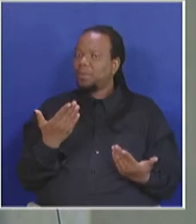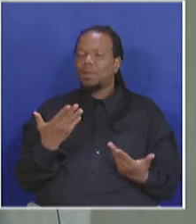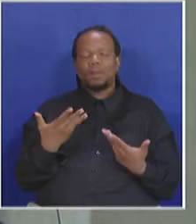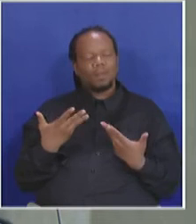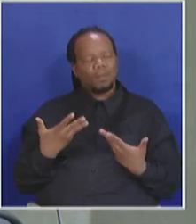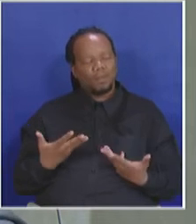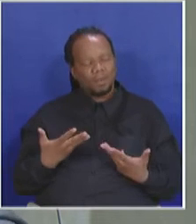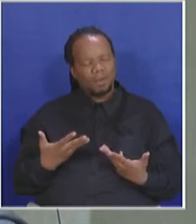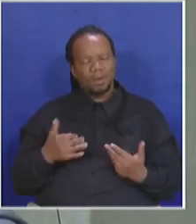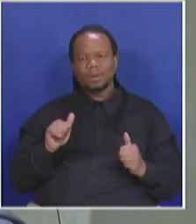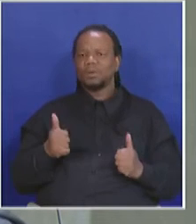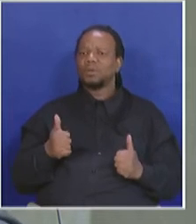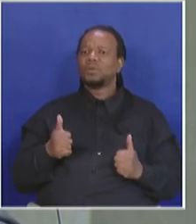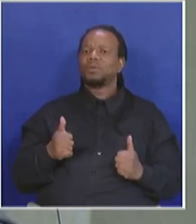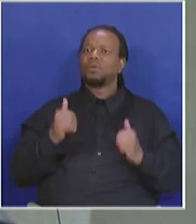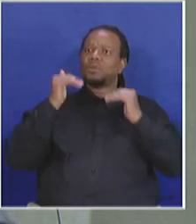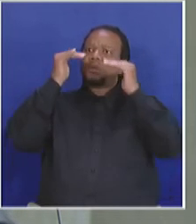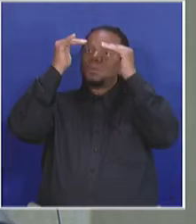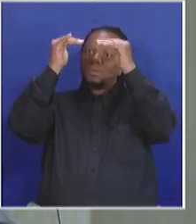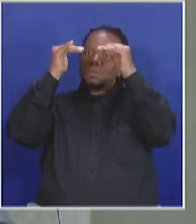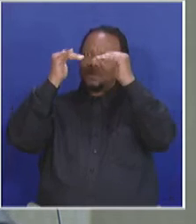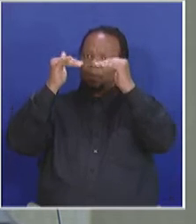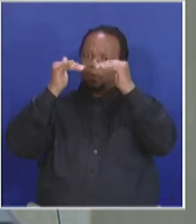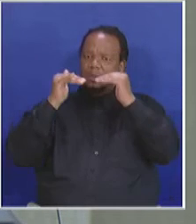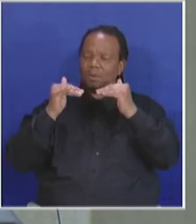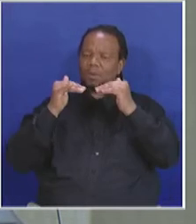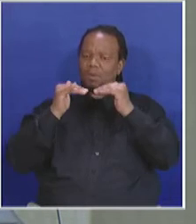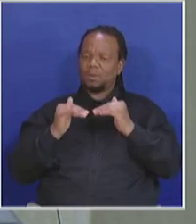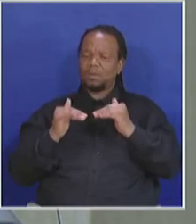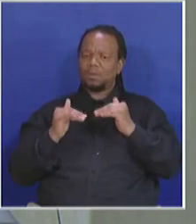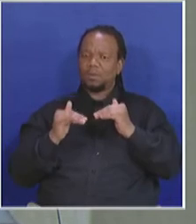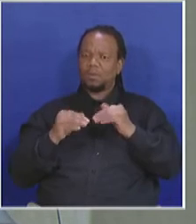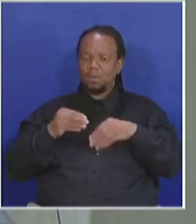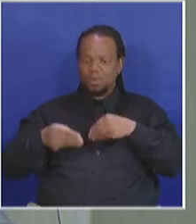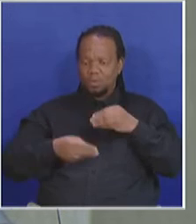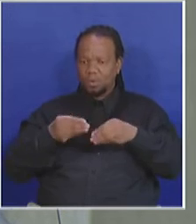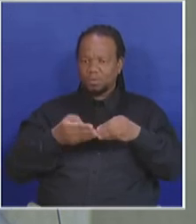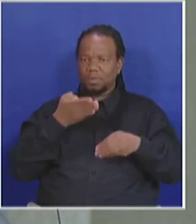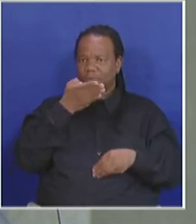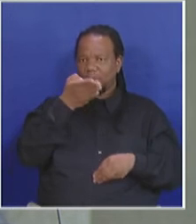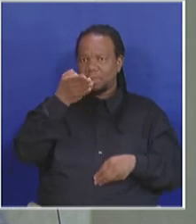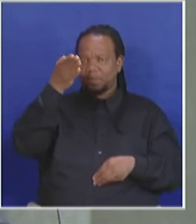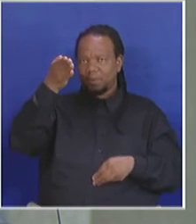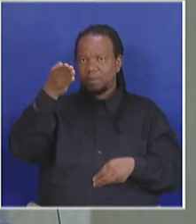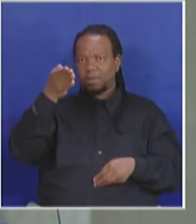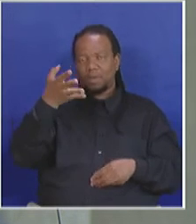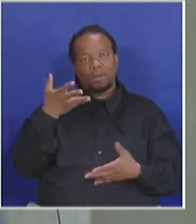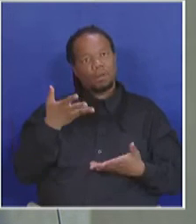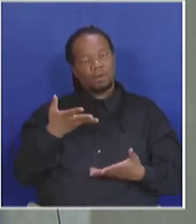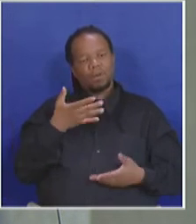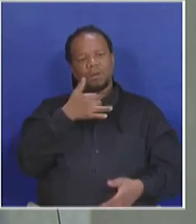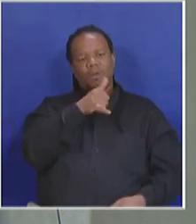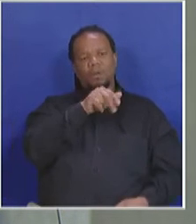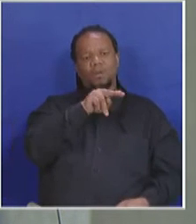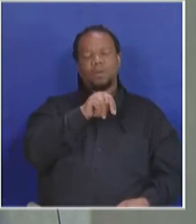our government, with infrastructure representing one area of how the ANC is embroiled in